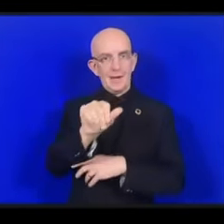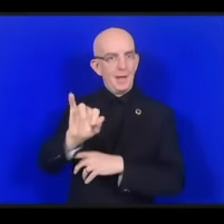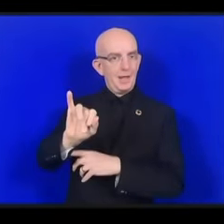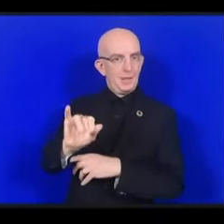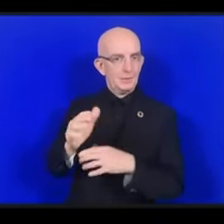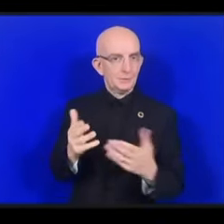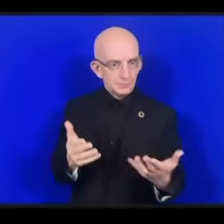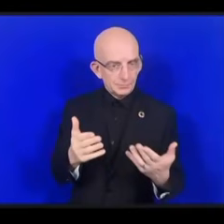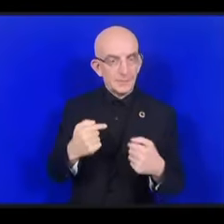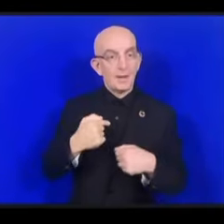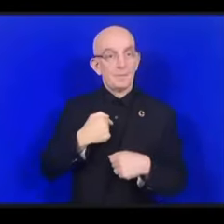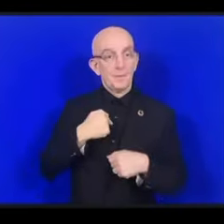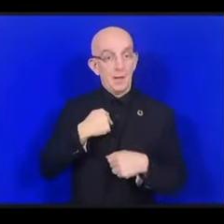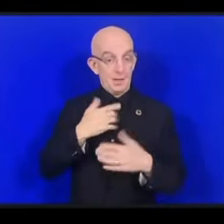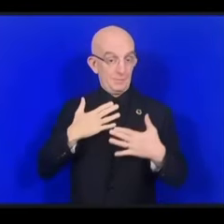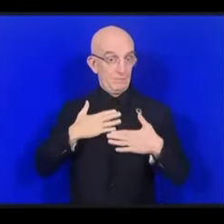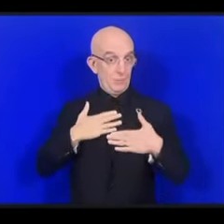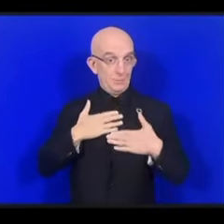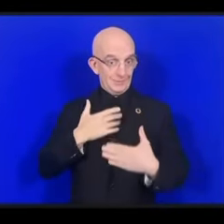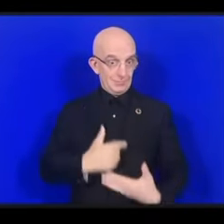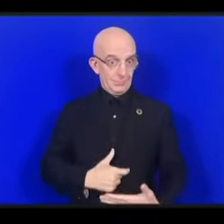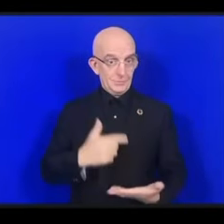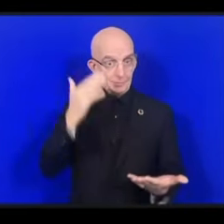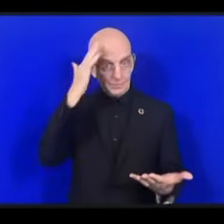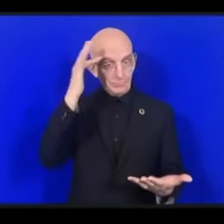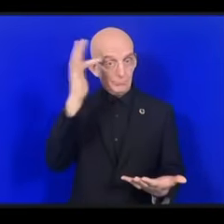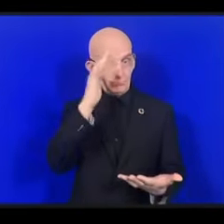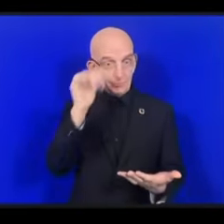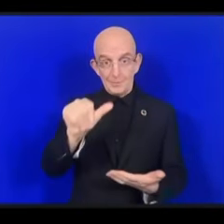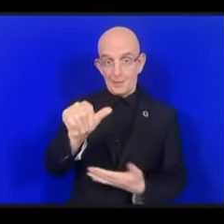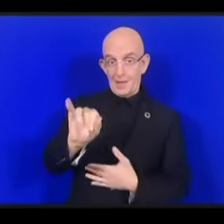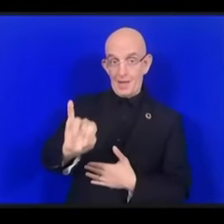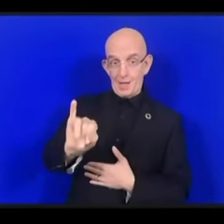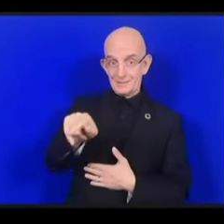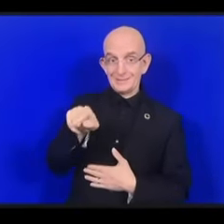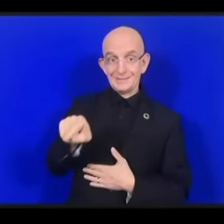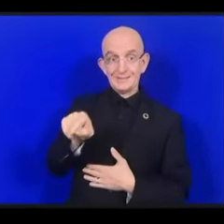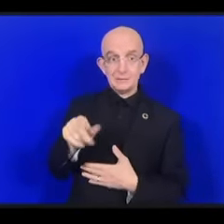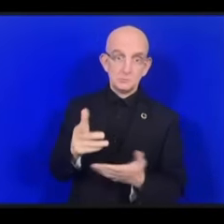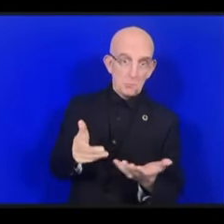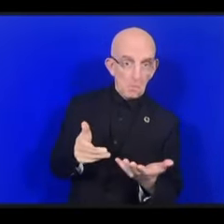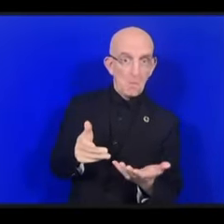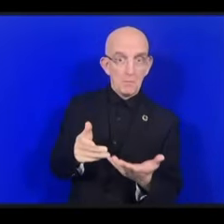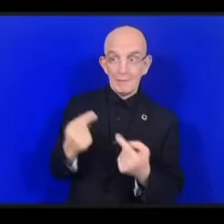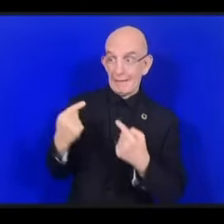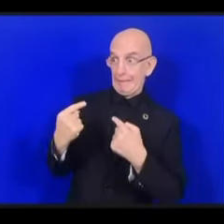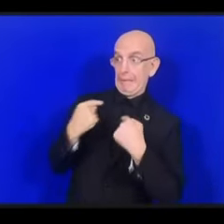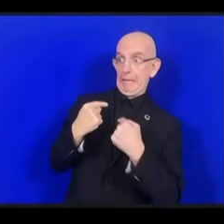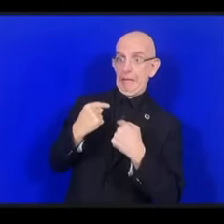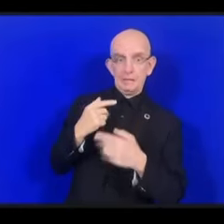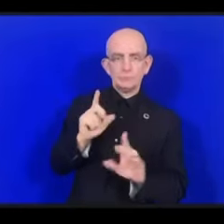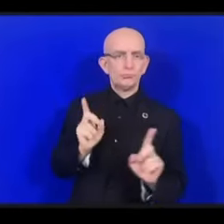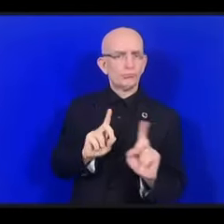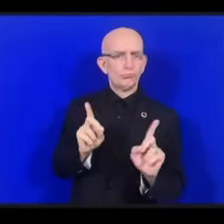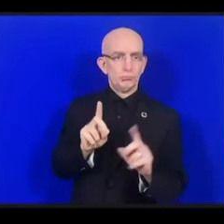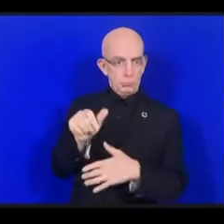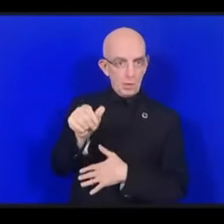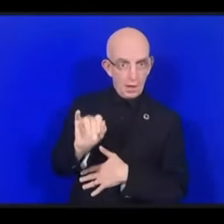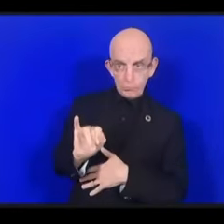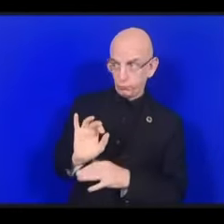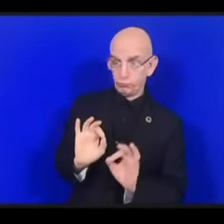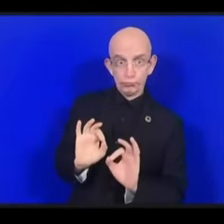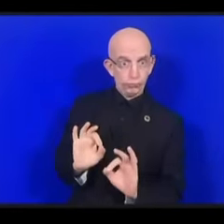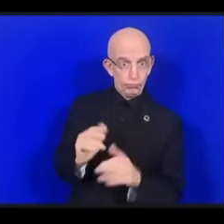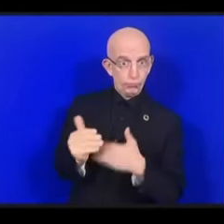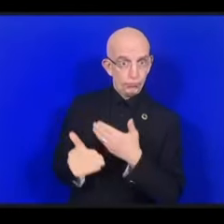facing. The devastation caused by climate change-induced natural disasters is the greatest threat